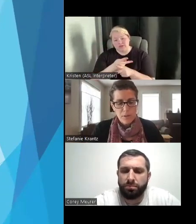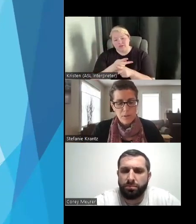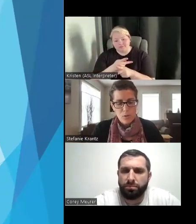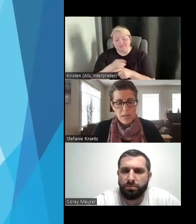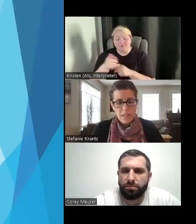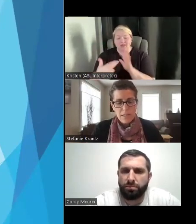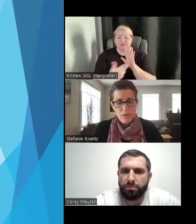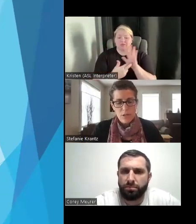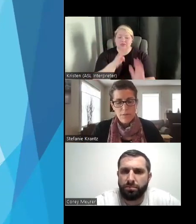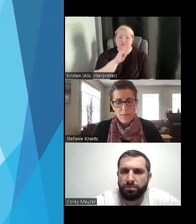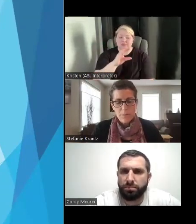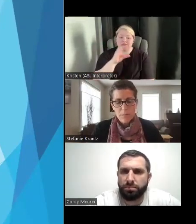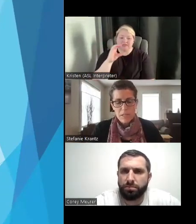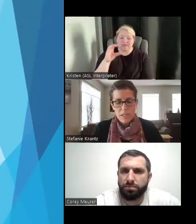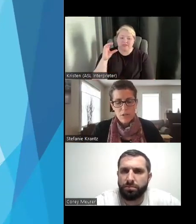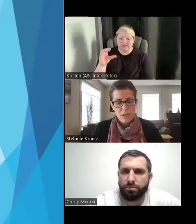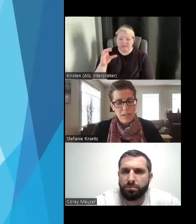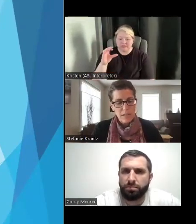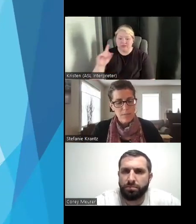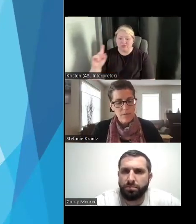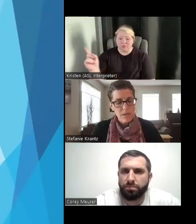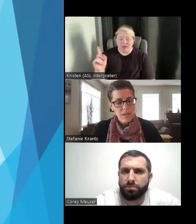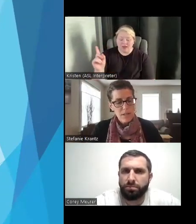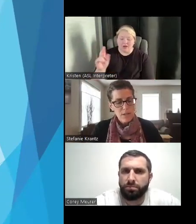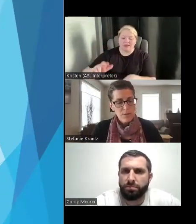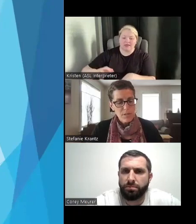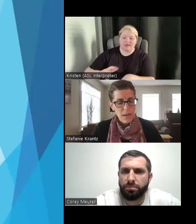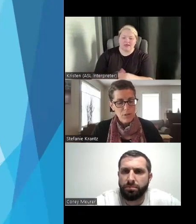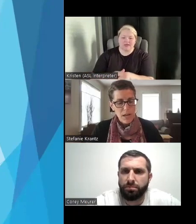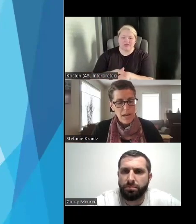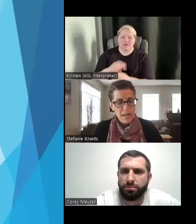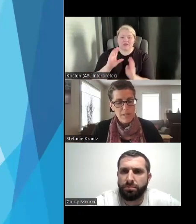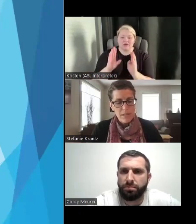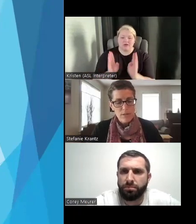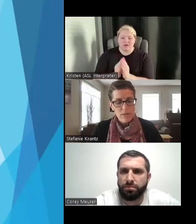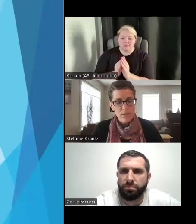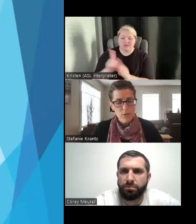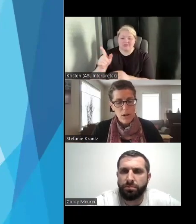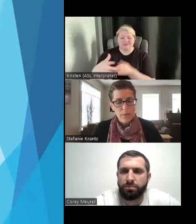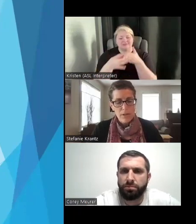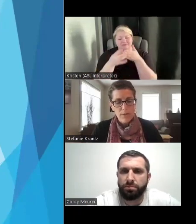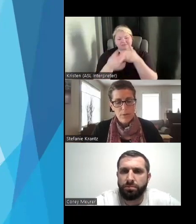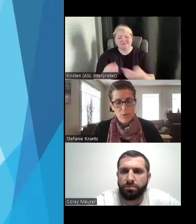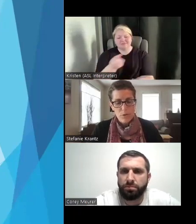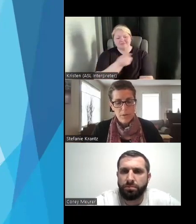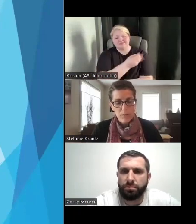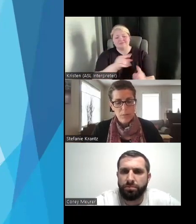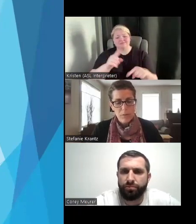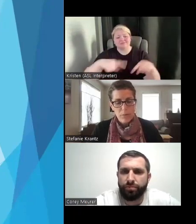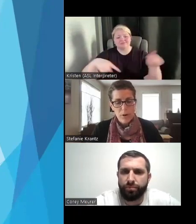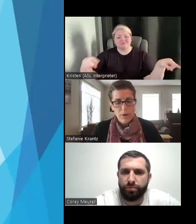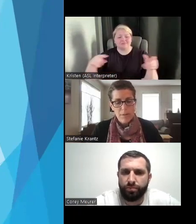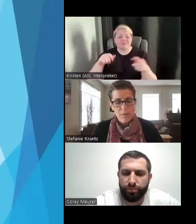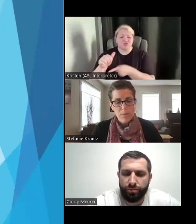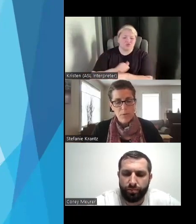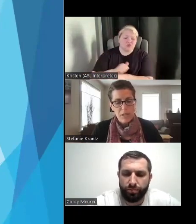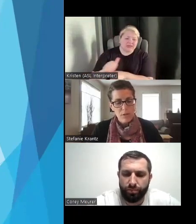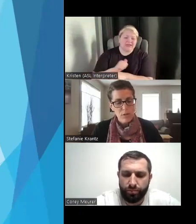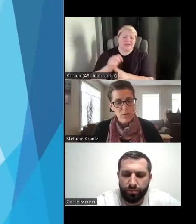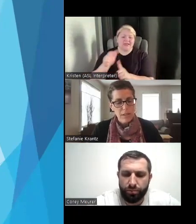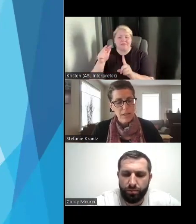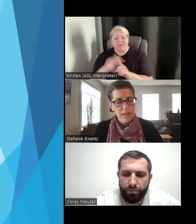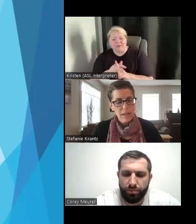led multiple training initiatives and implementation teams to establish high standards of trauma-informed treatment within programs,